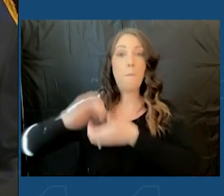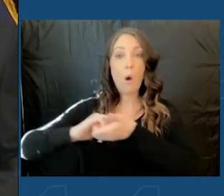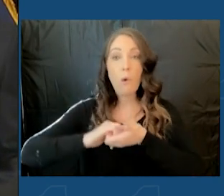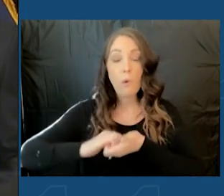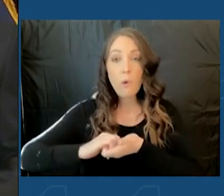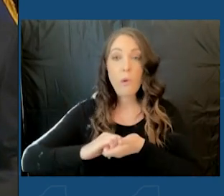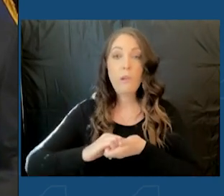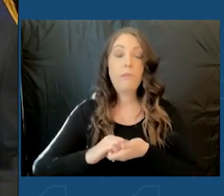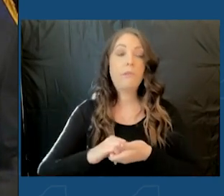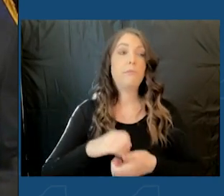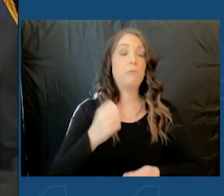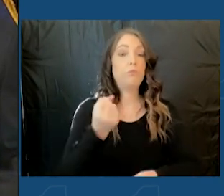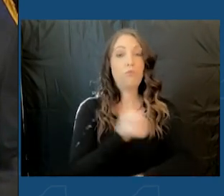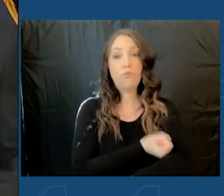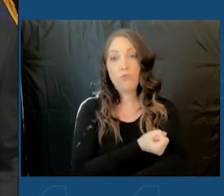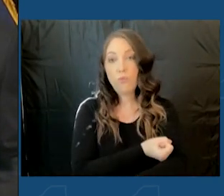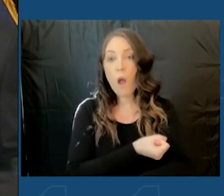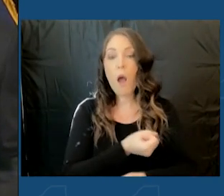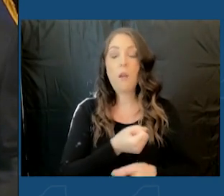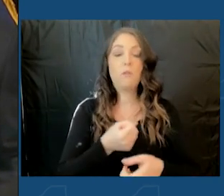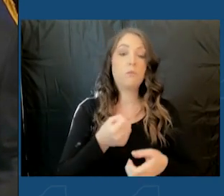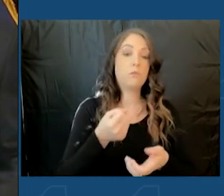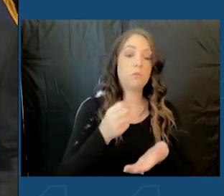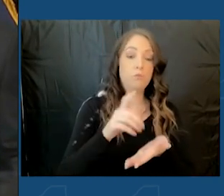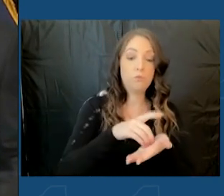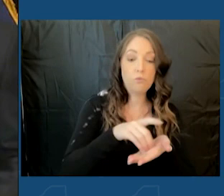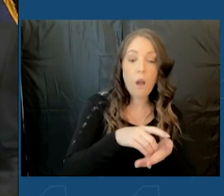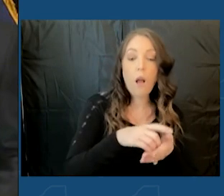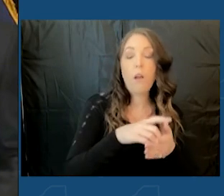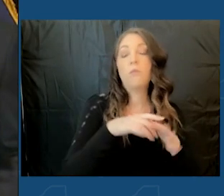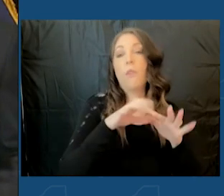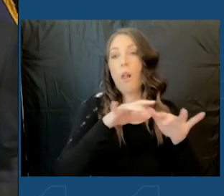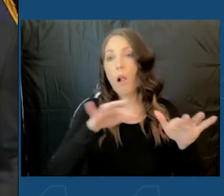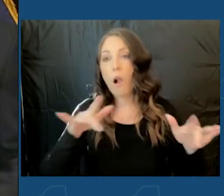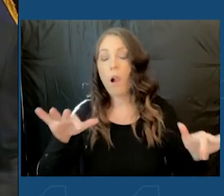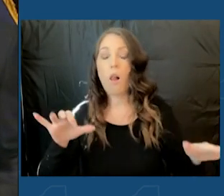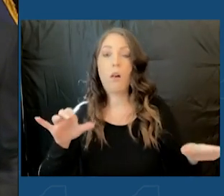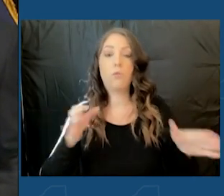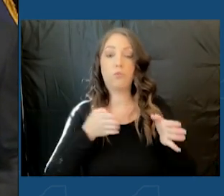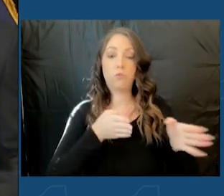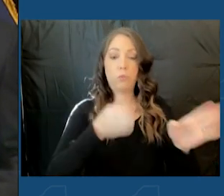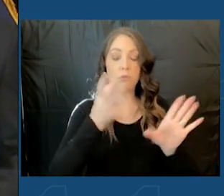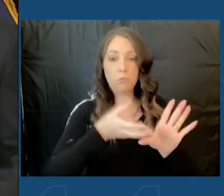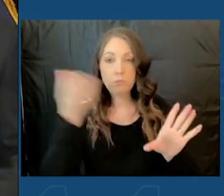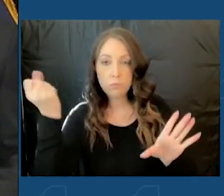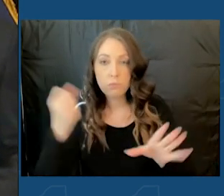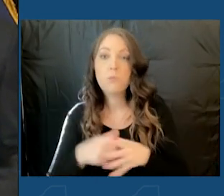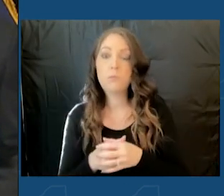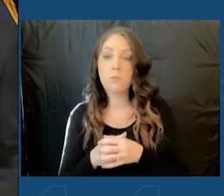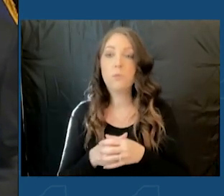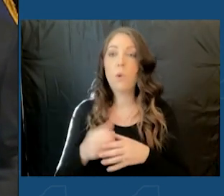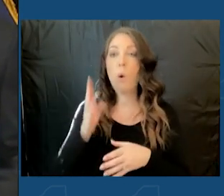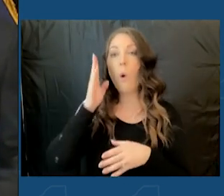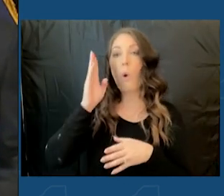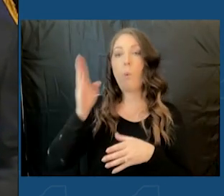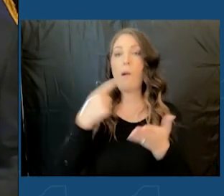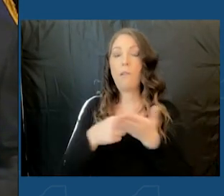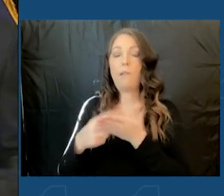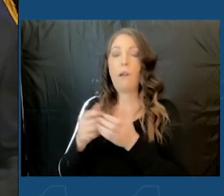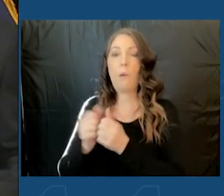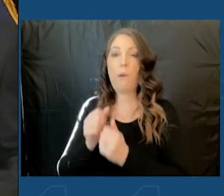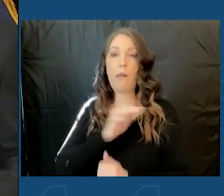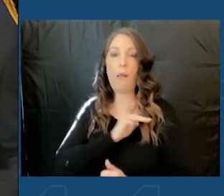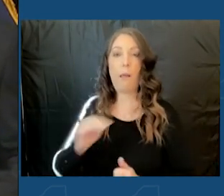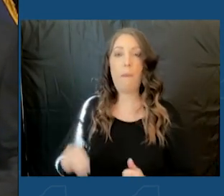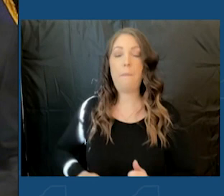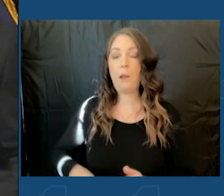with strong partnerships, and I'll be introducing Mayor Adams to speak about what we're doing collaboratively very shortly. I also want to give a special